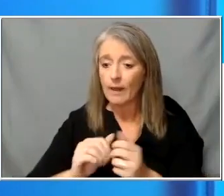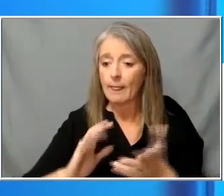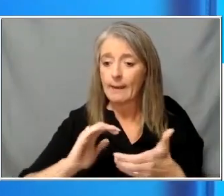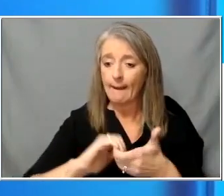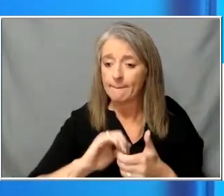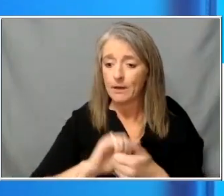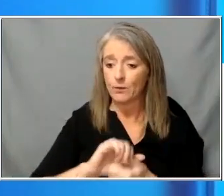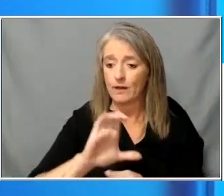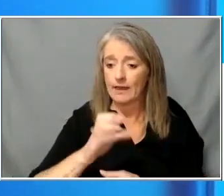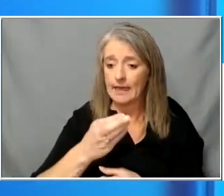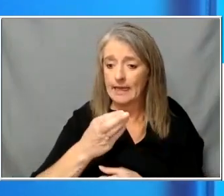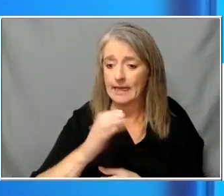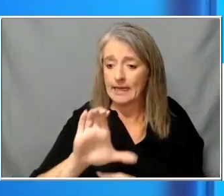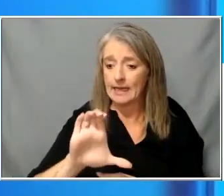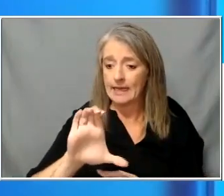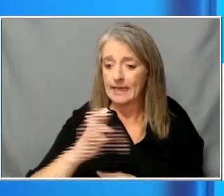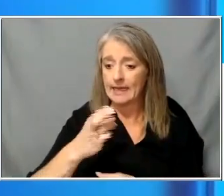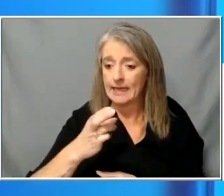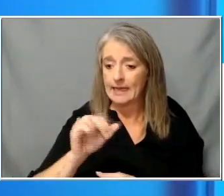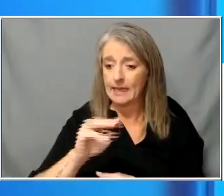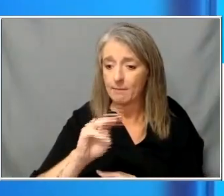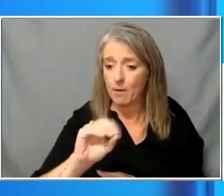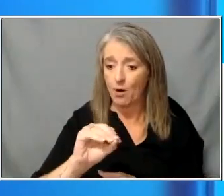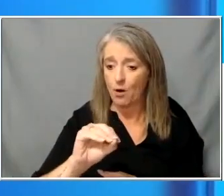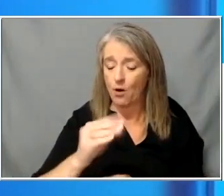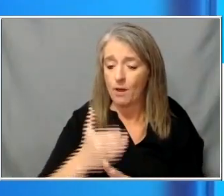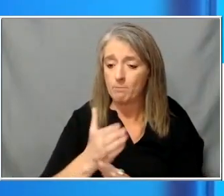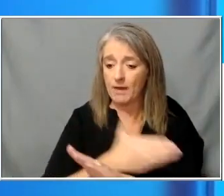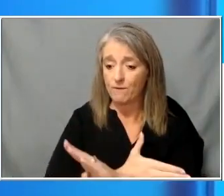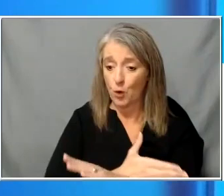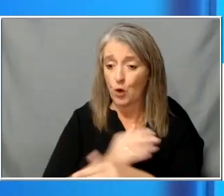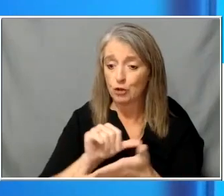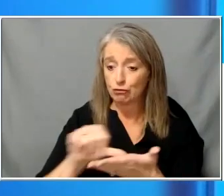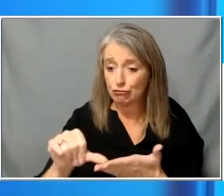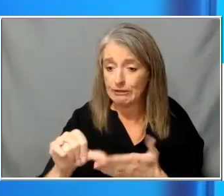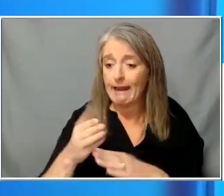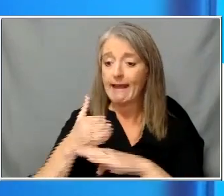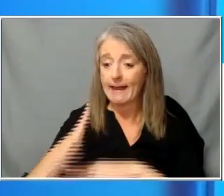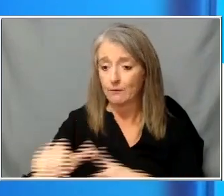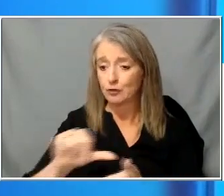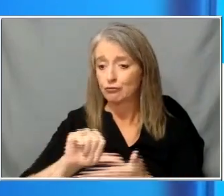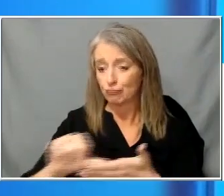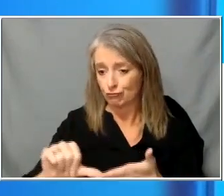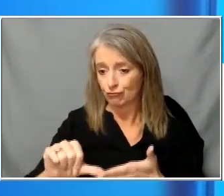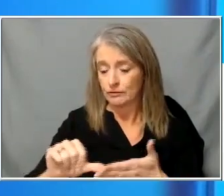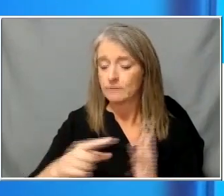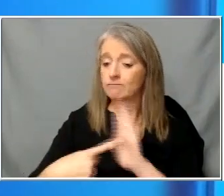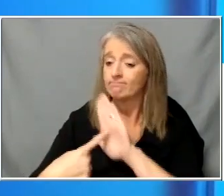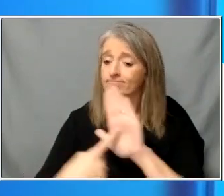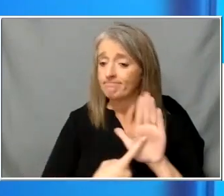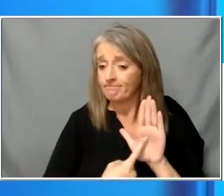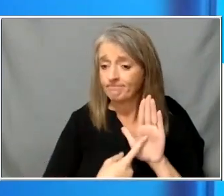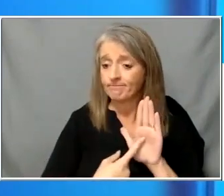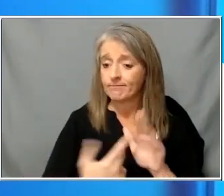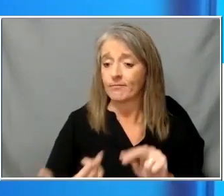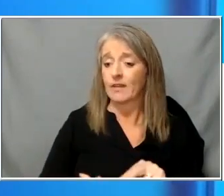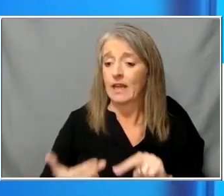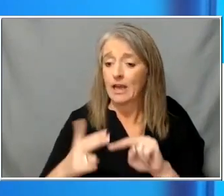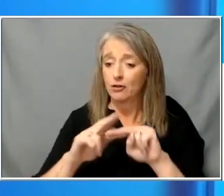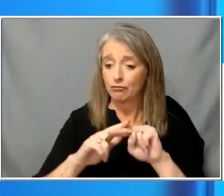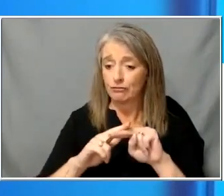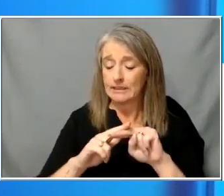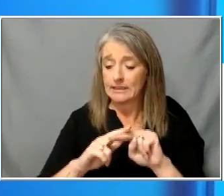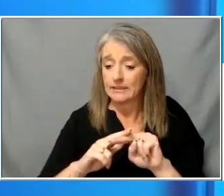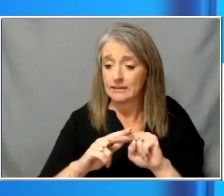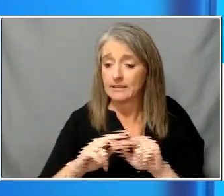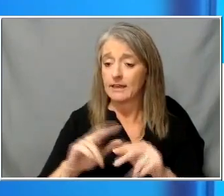cytotoxic chemotherapy, both before surgery and then after surgery. And what this has shown is it has increased the rates